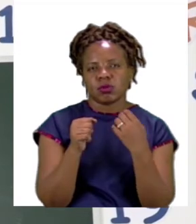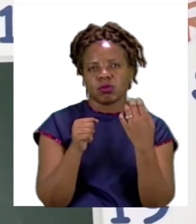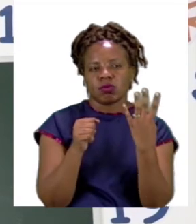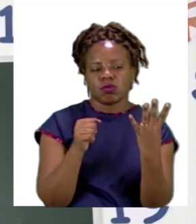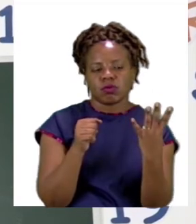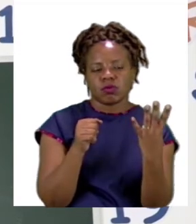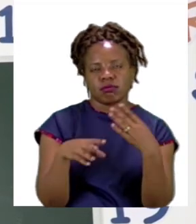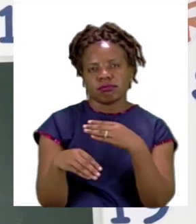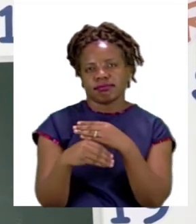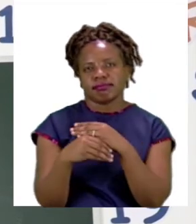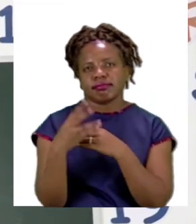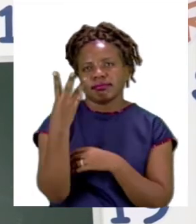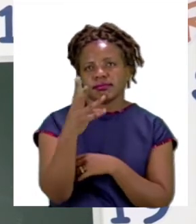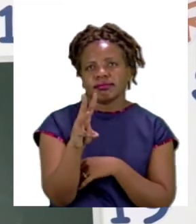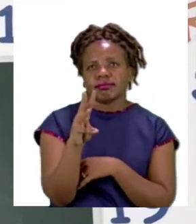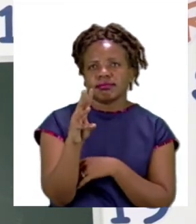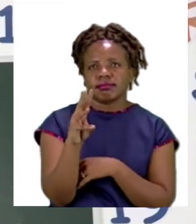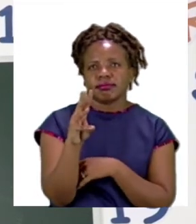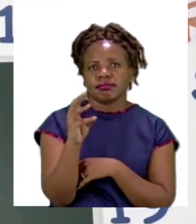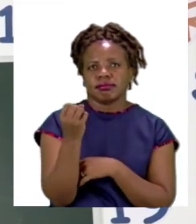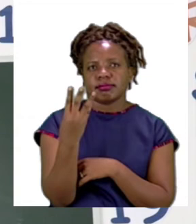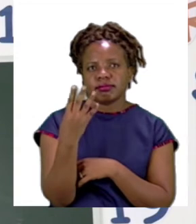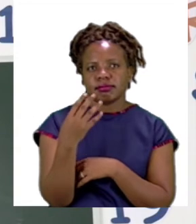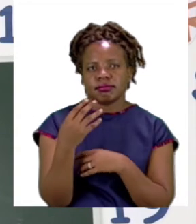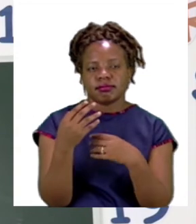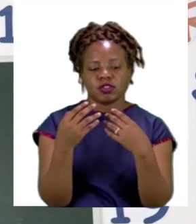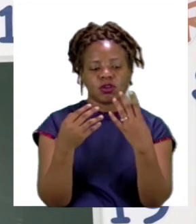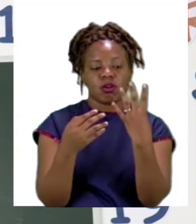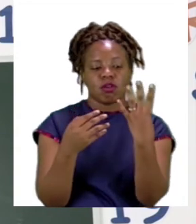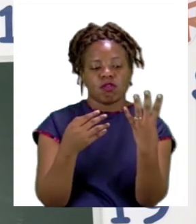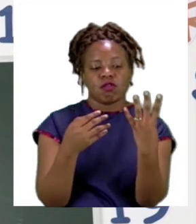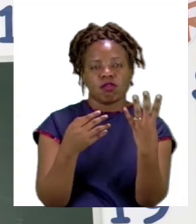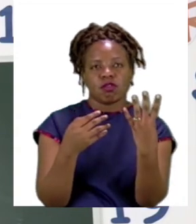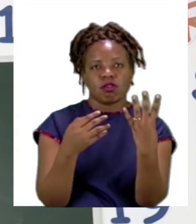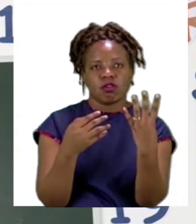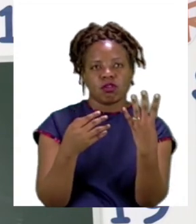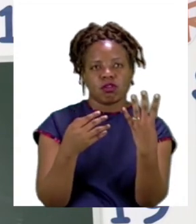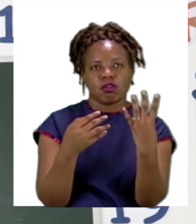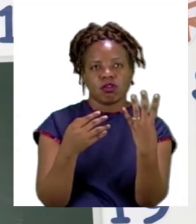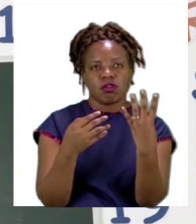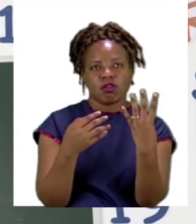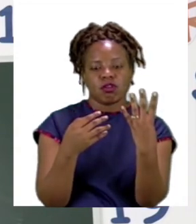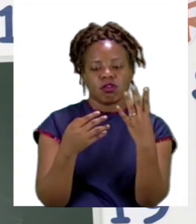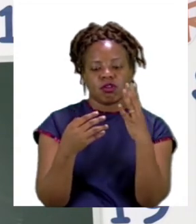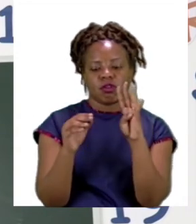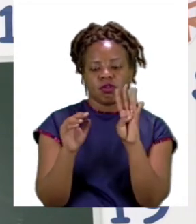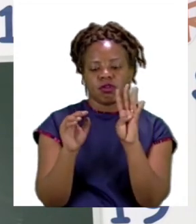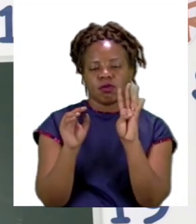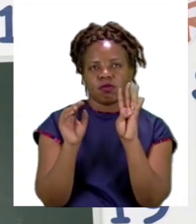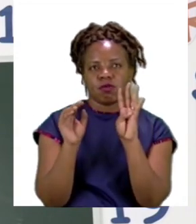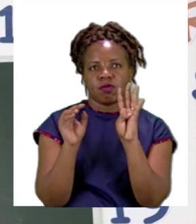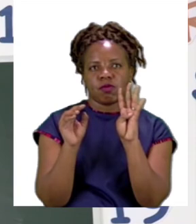plus 6, that means we have 4, let's use our fingers, plus 6. So we have